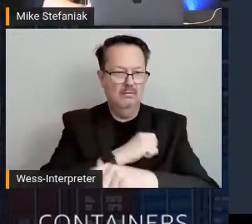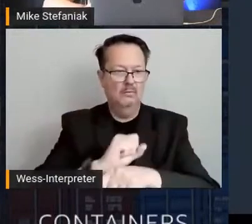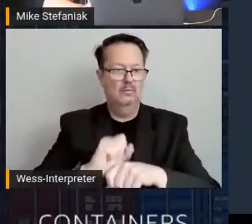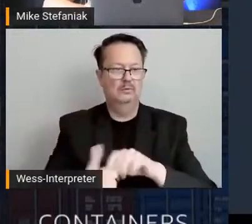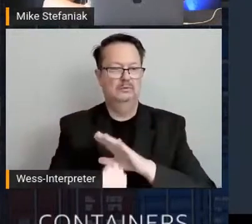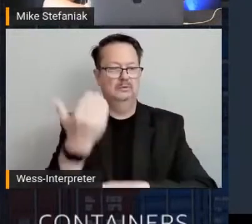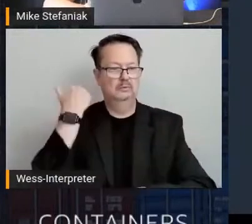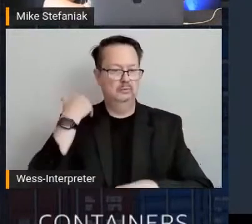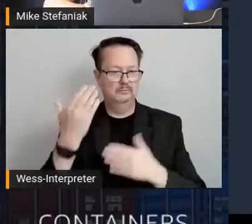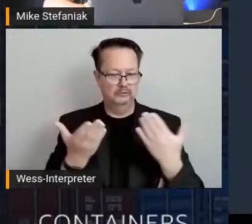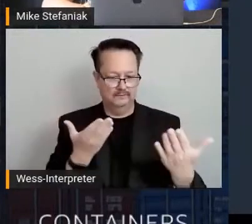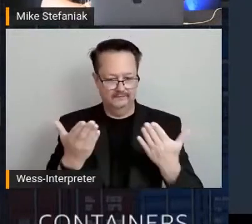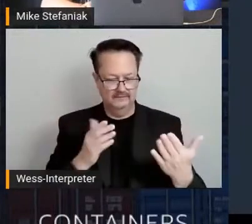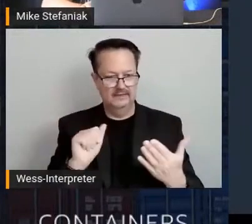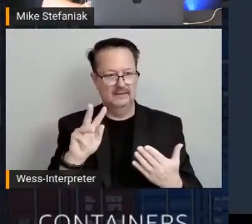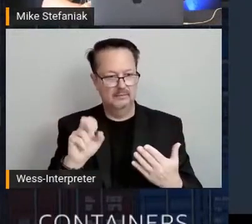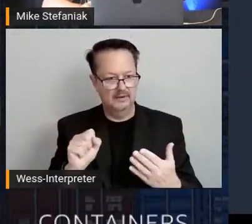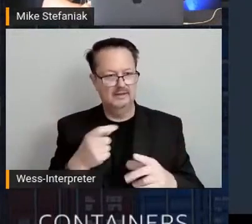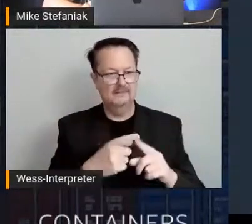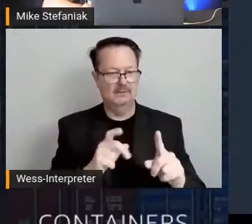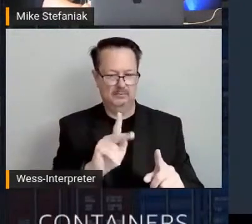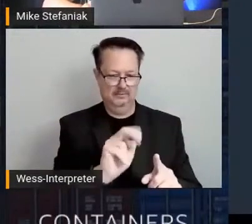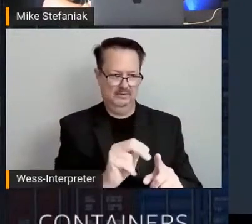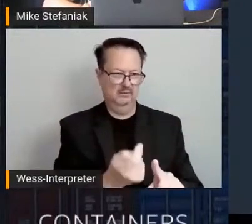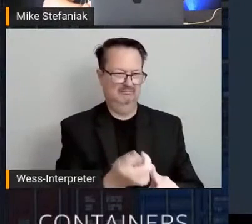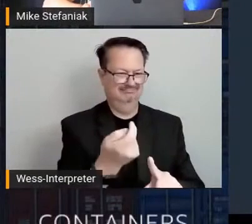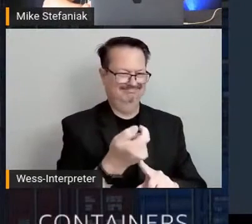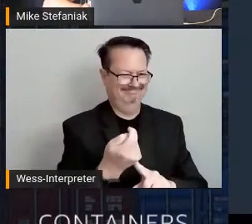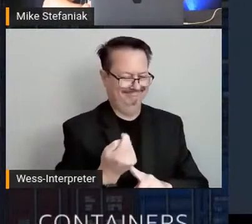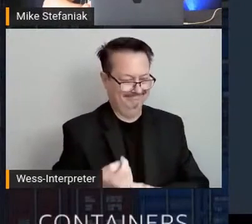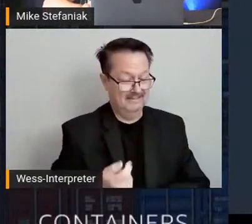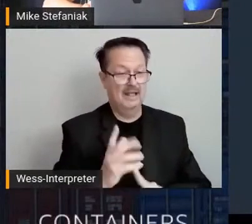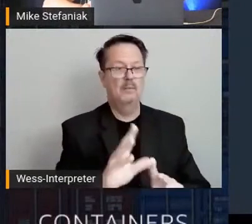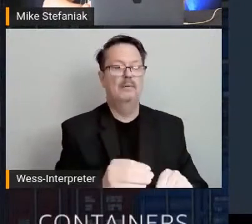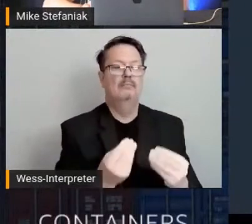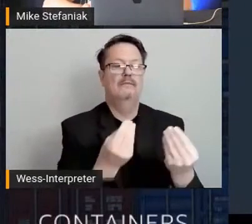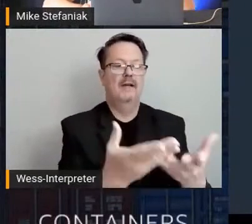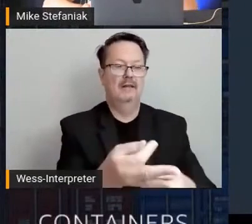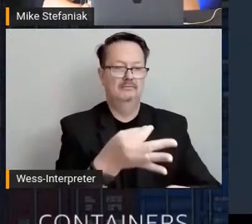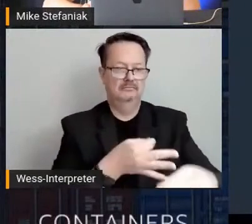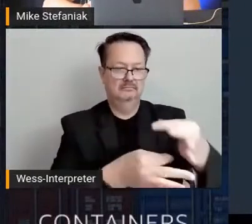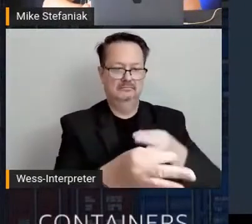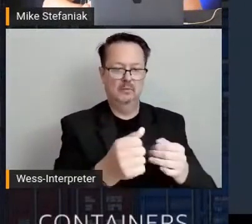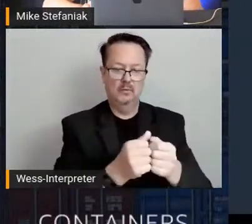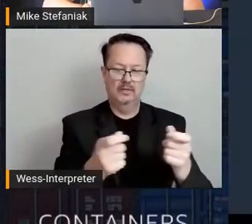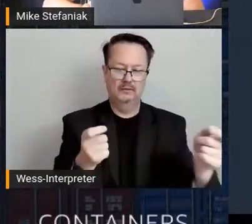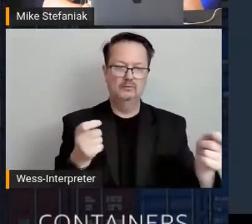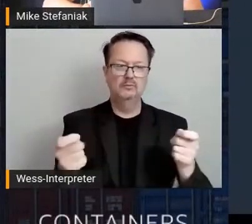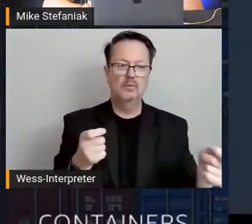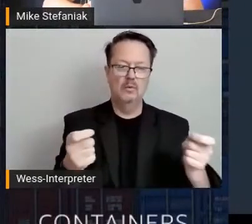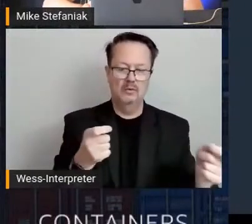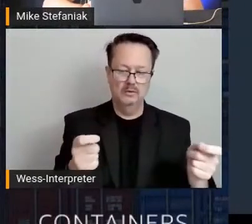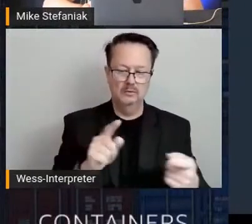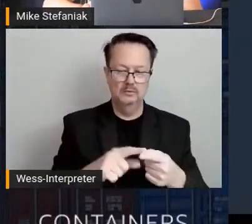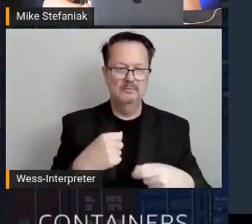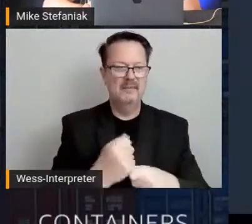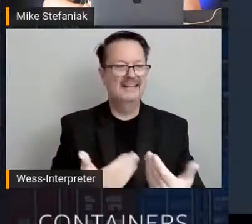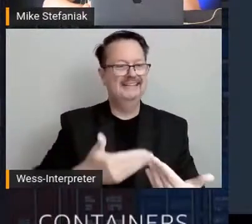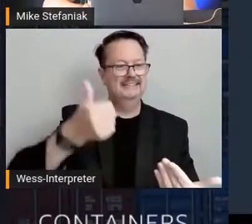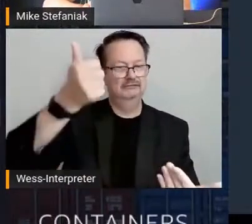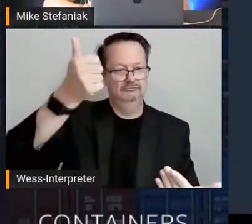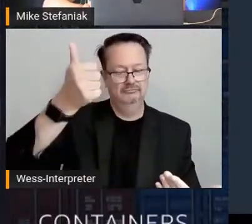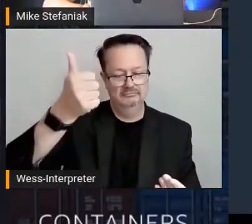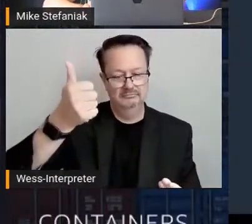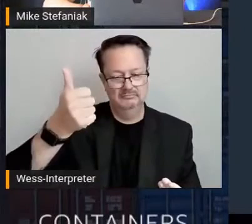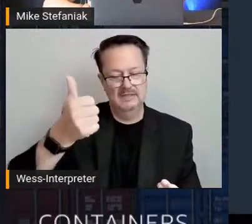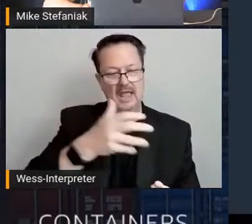AWS services from Kubernetes by providing you with controllers that make that much easier.